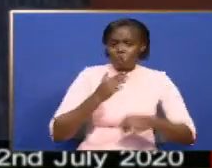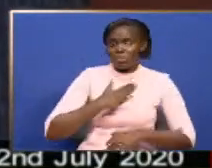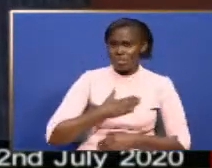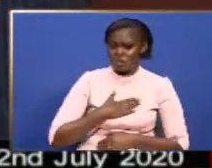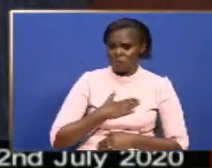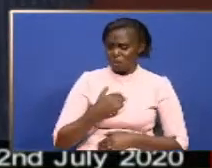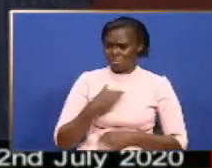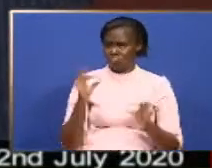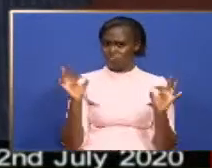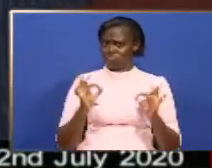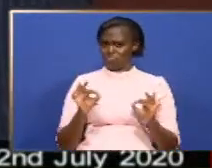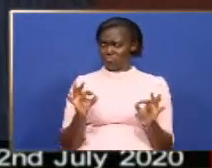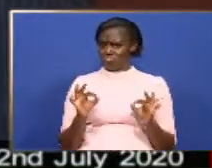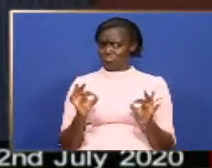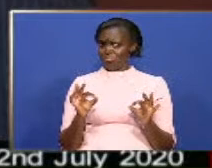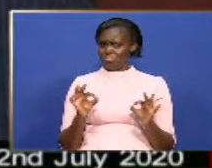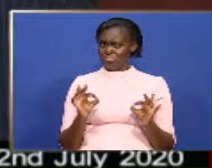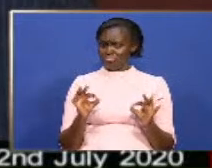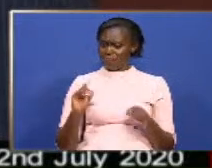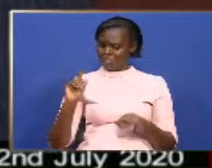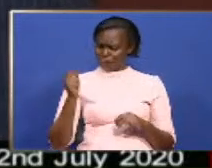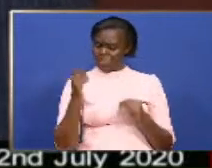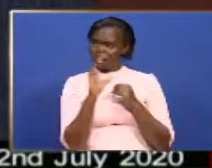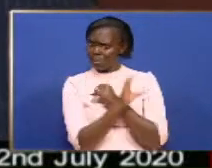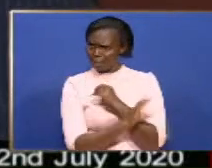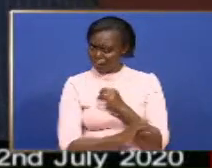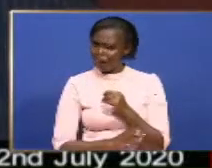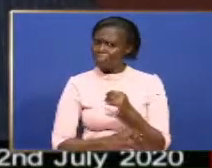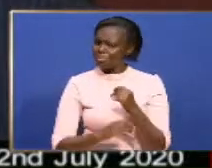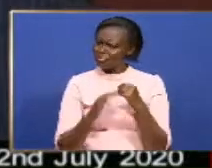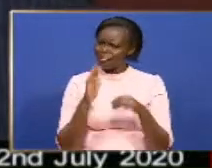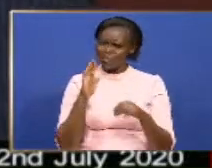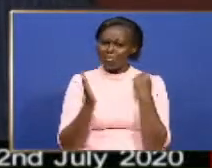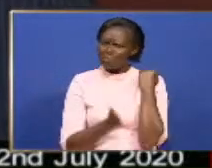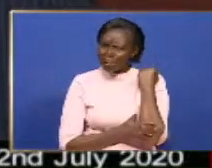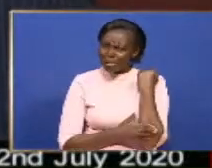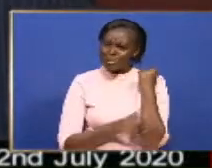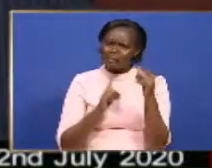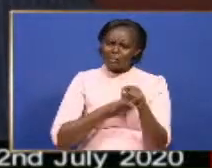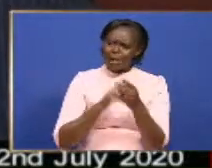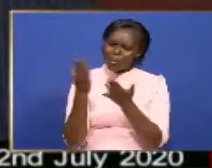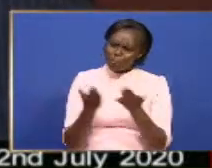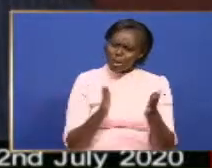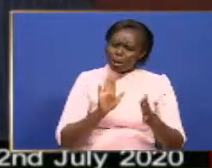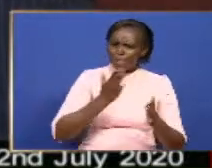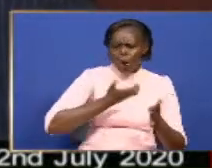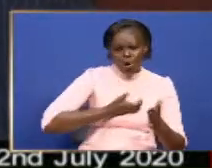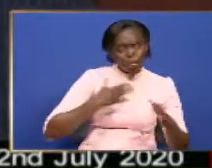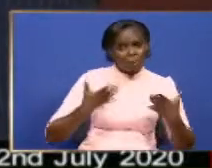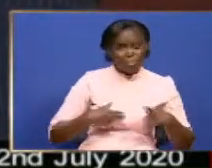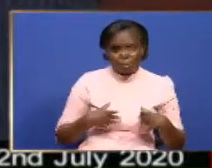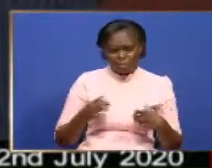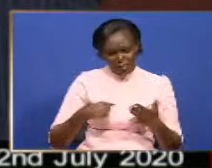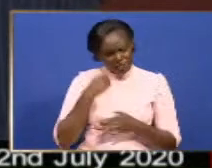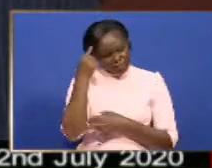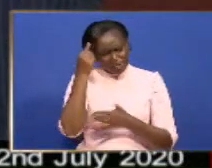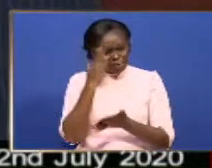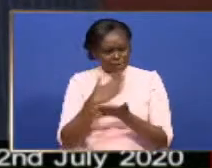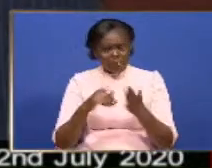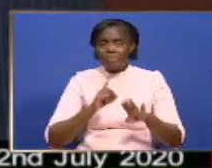I was wondering, does Kenya do bad by hosting their people? Madam Speaker, I think sometimes